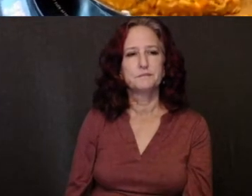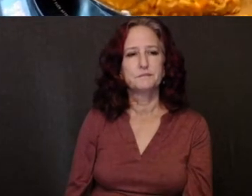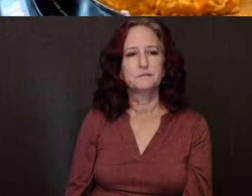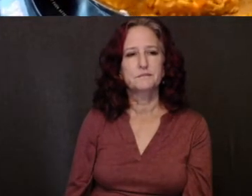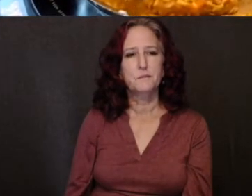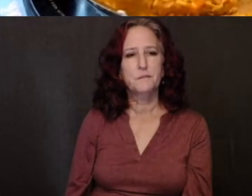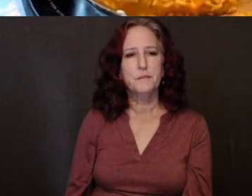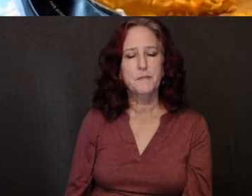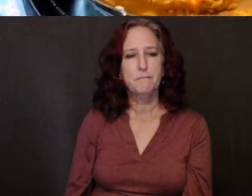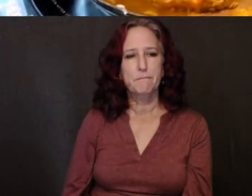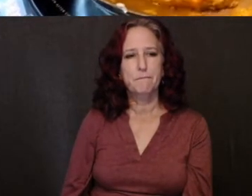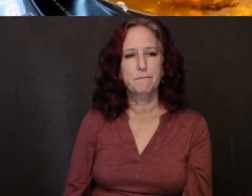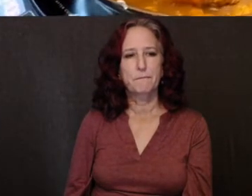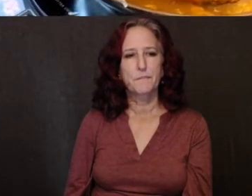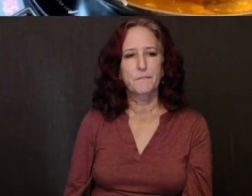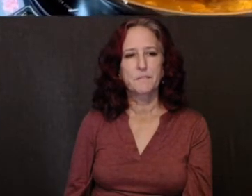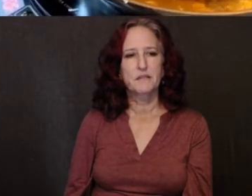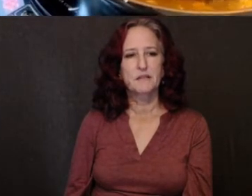These about.